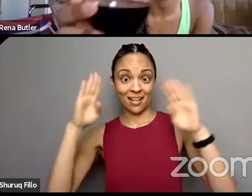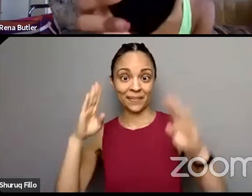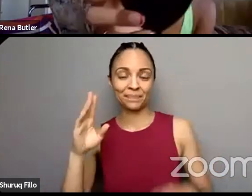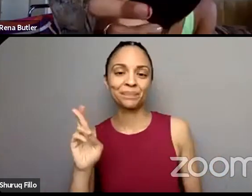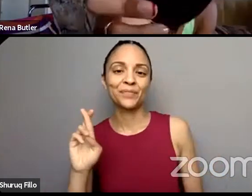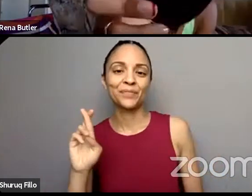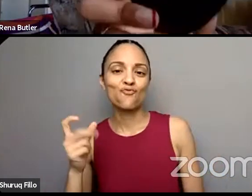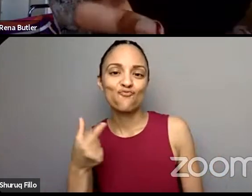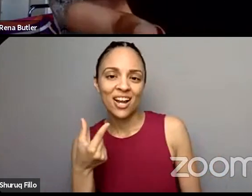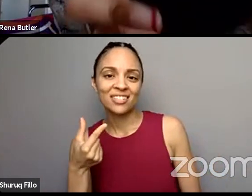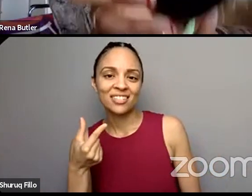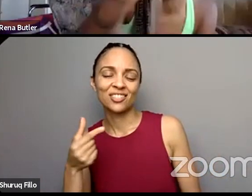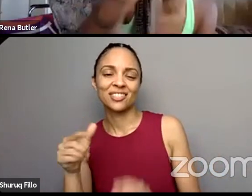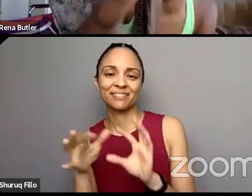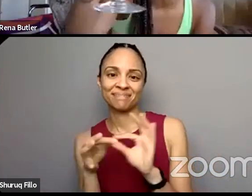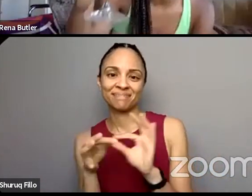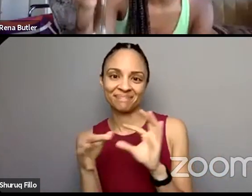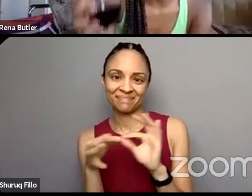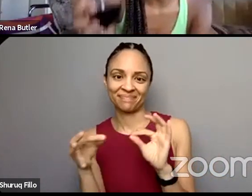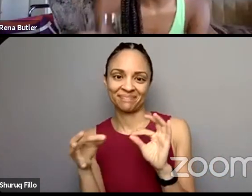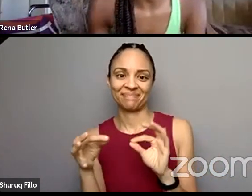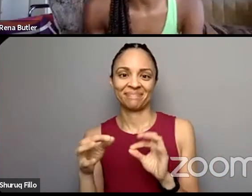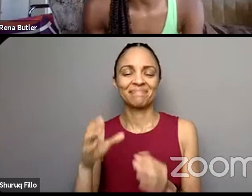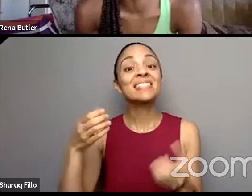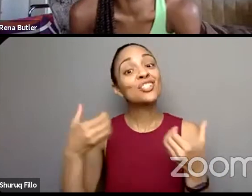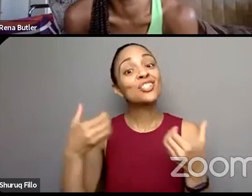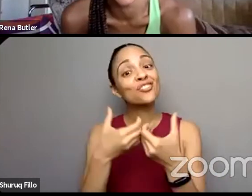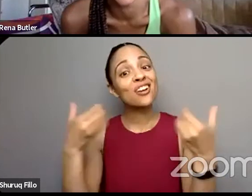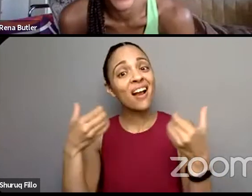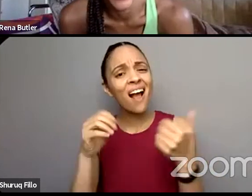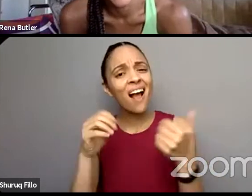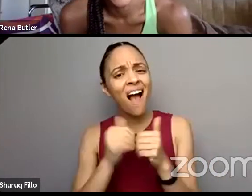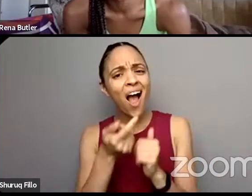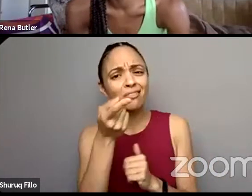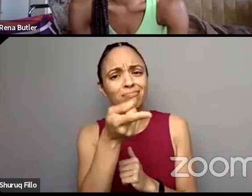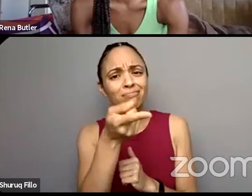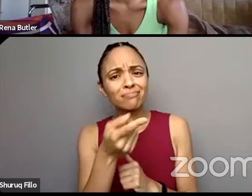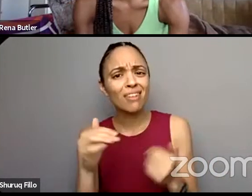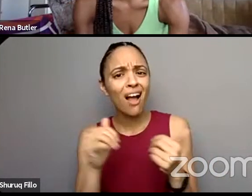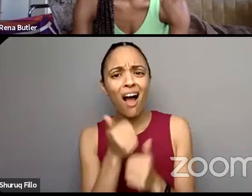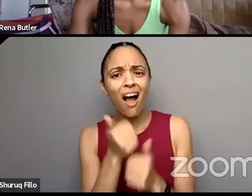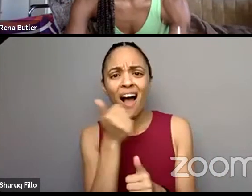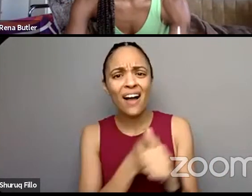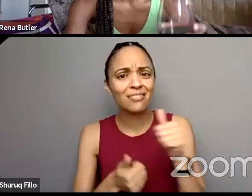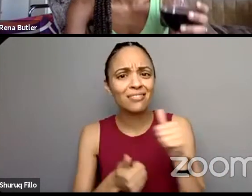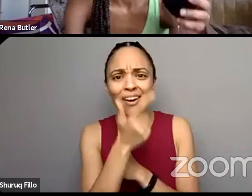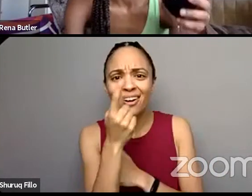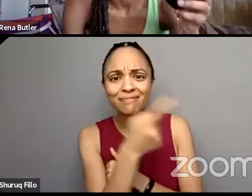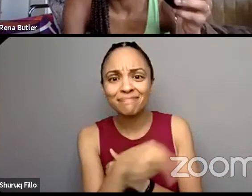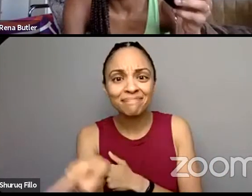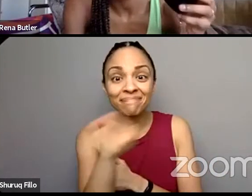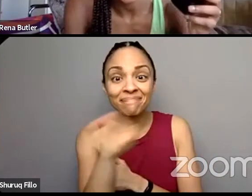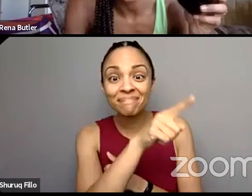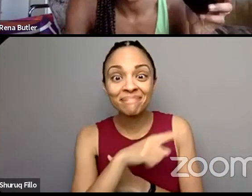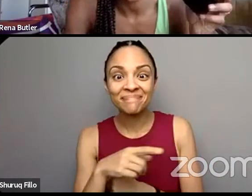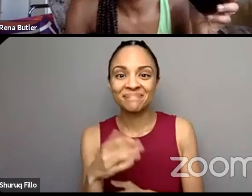Cheers. How you doing? I'm all right. You all right? How's everybody?